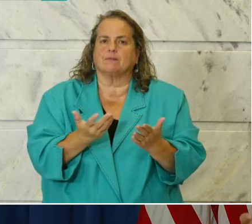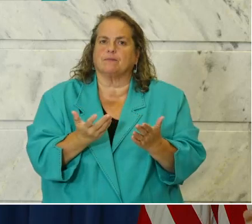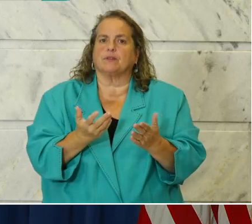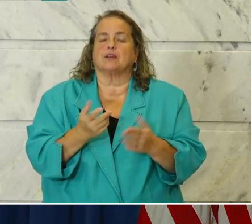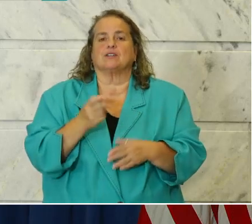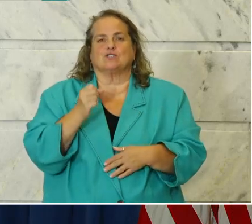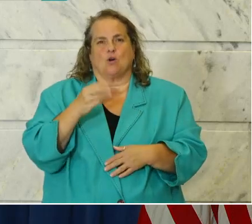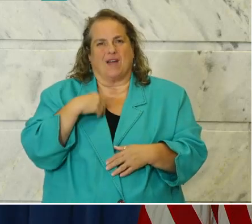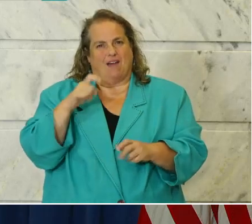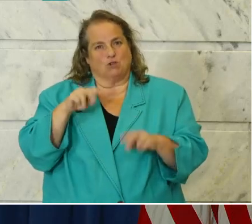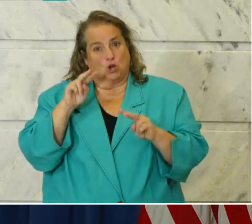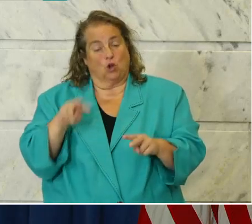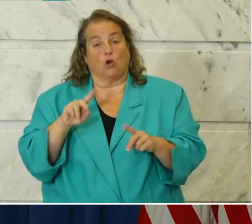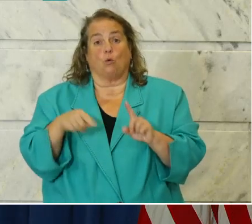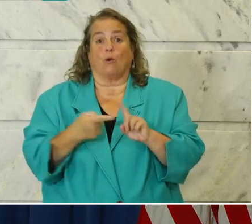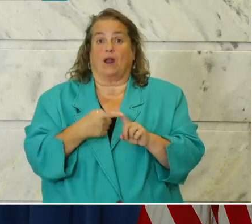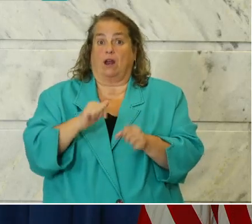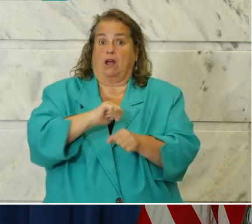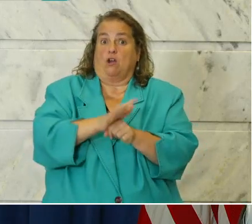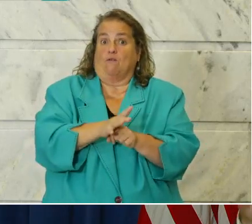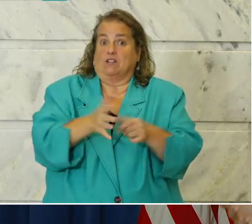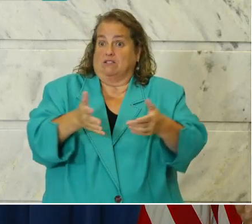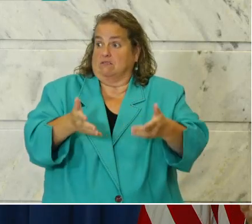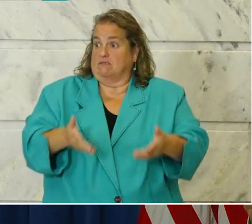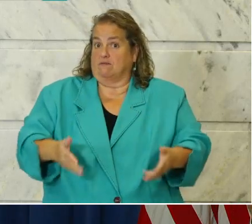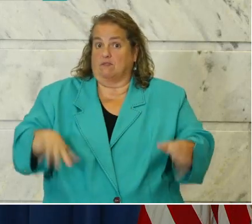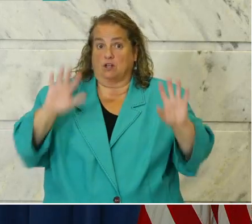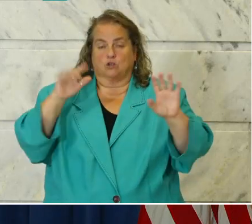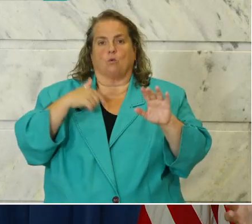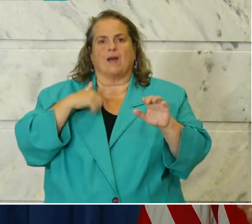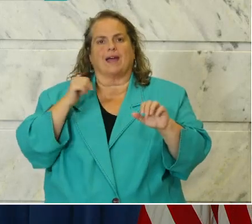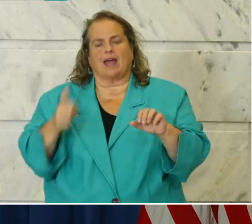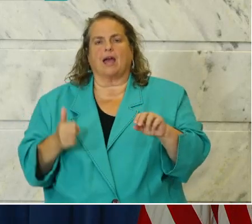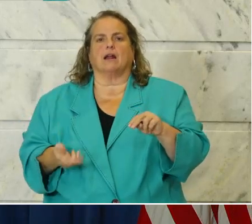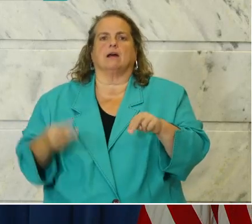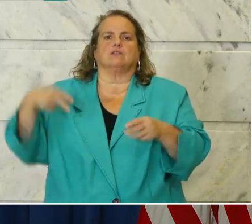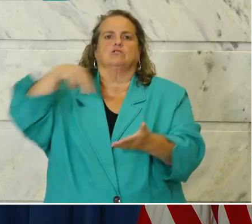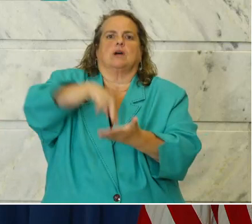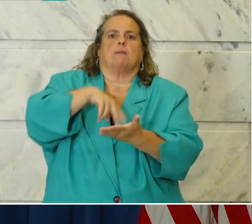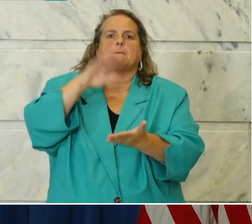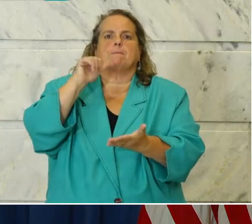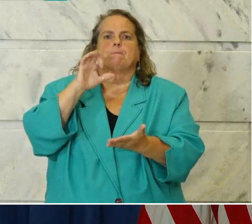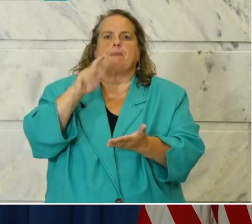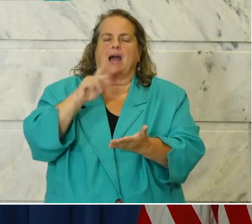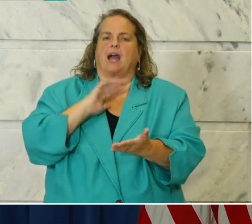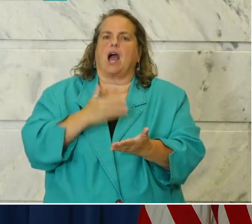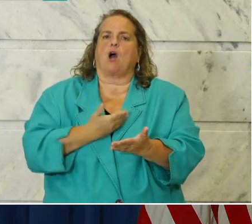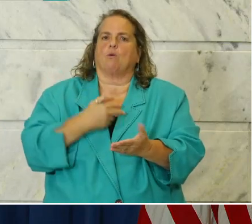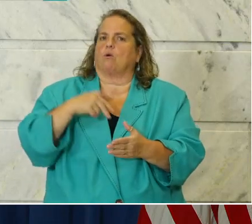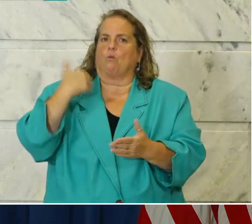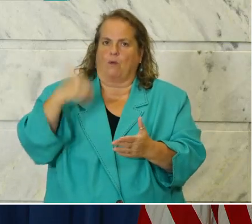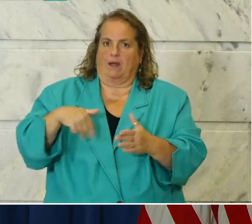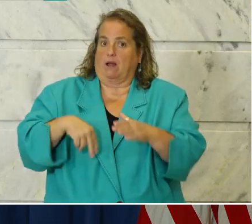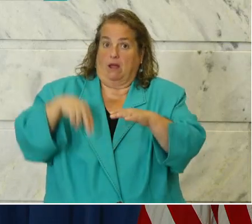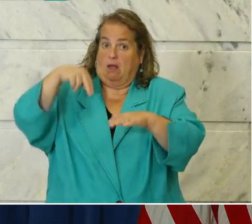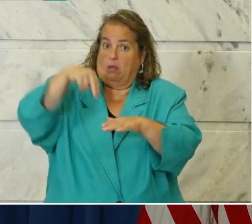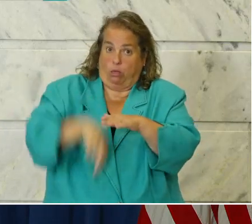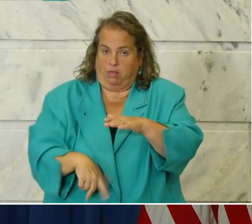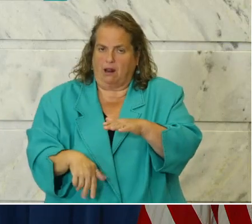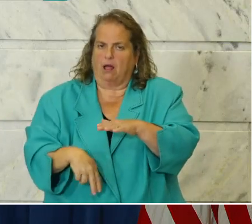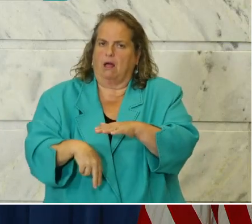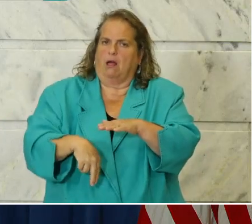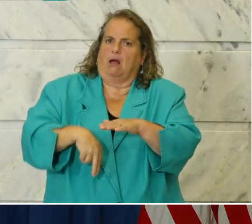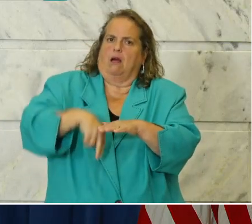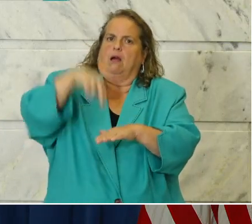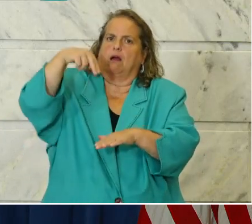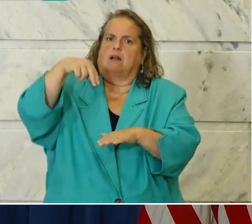is gone, we can rebound and our recession doesn't turn into long-term recession or even depression. They've created